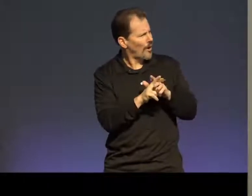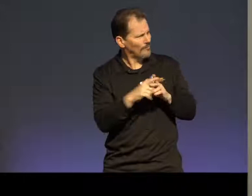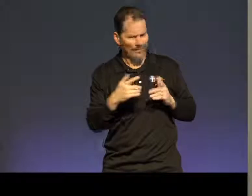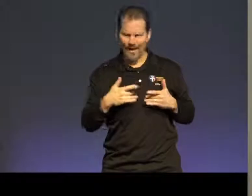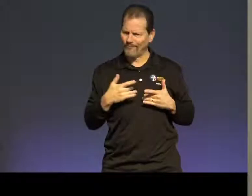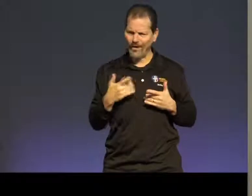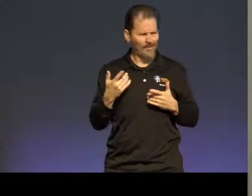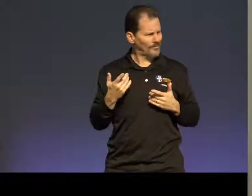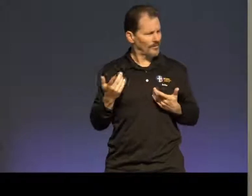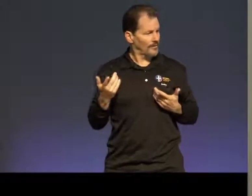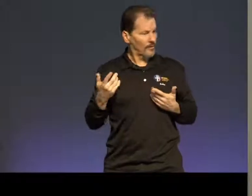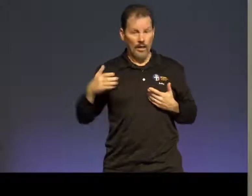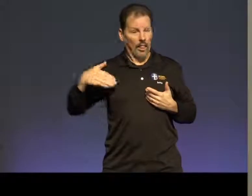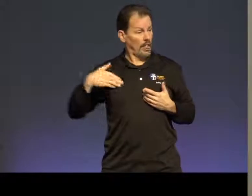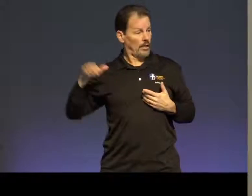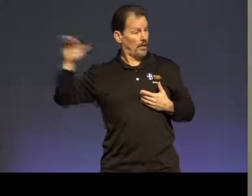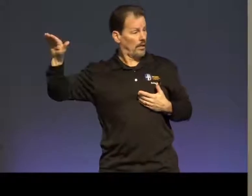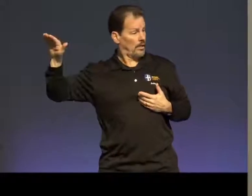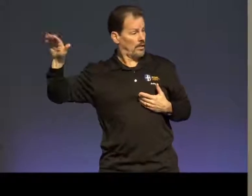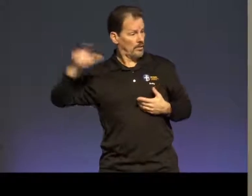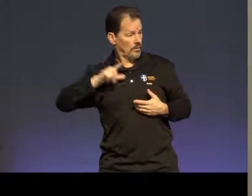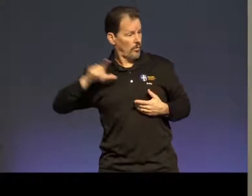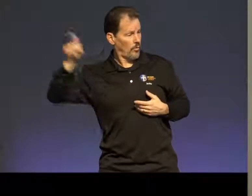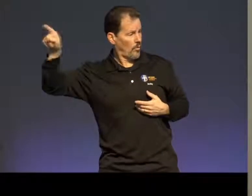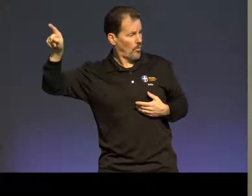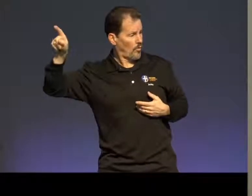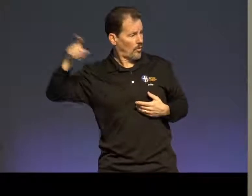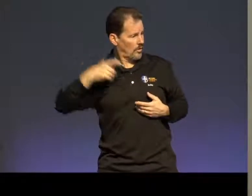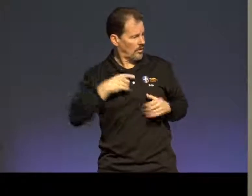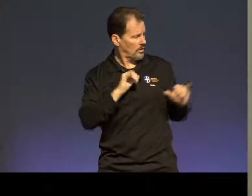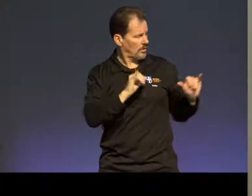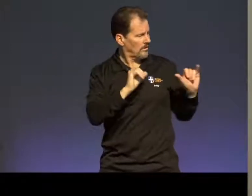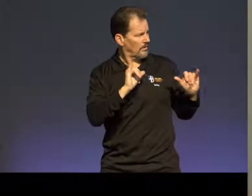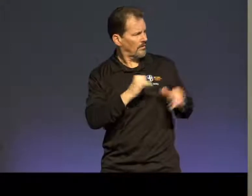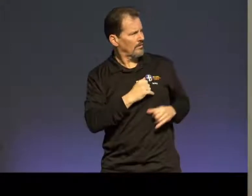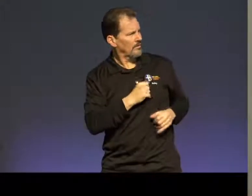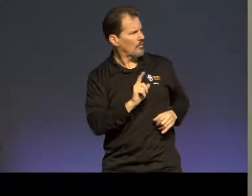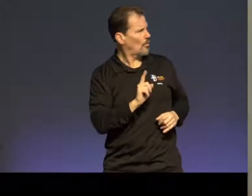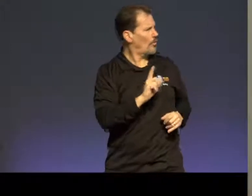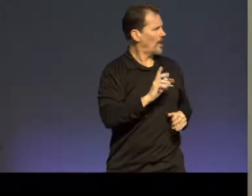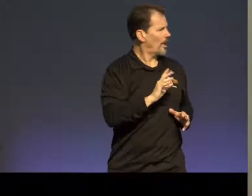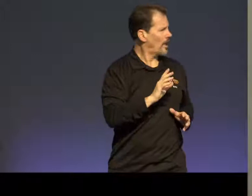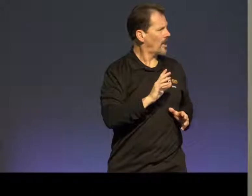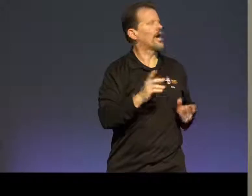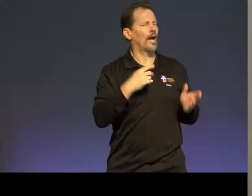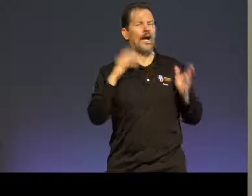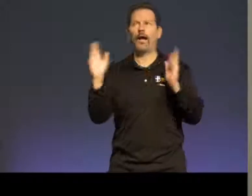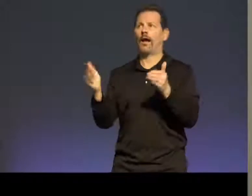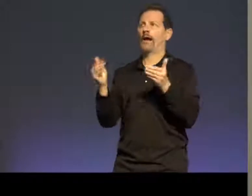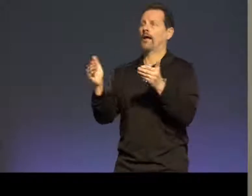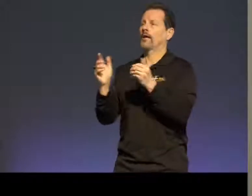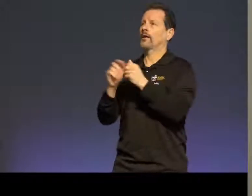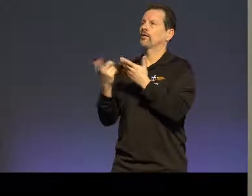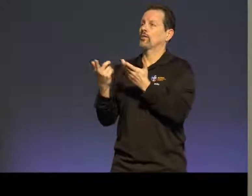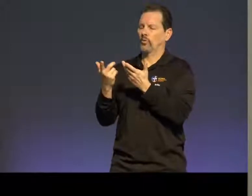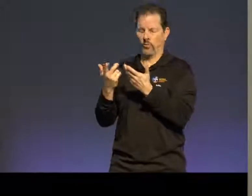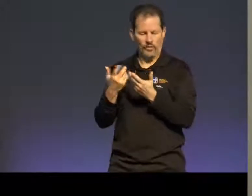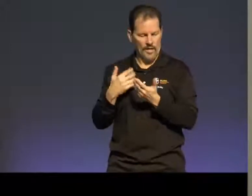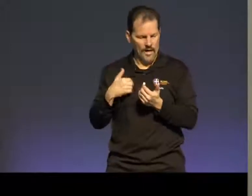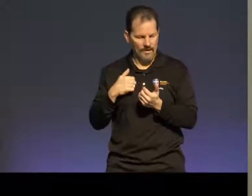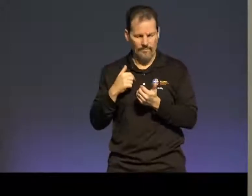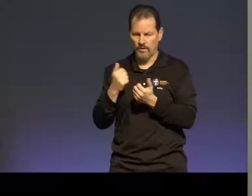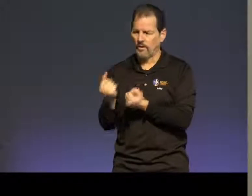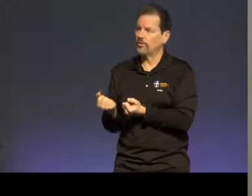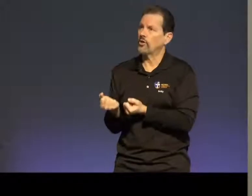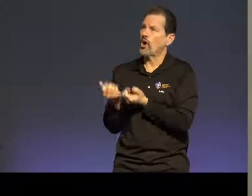seek the Lord. I realized it, so I forced myself and offered the burnt offering.